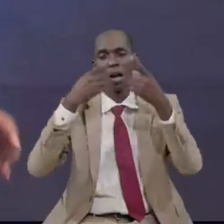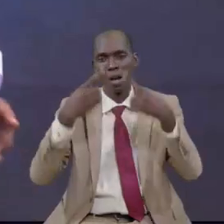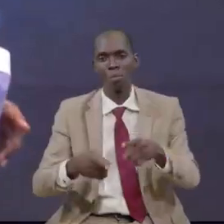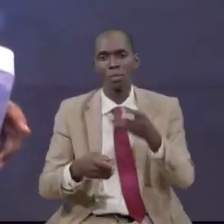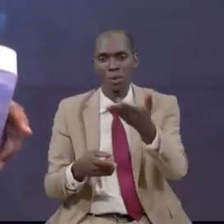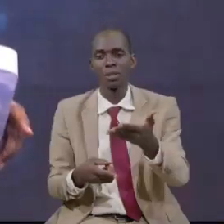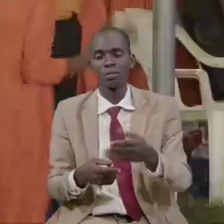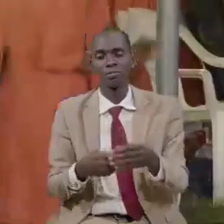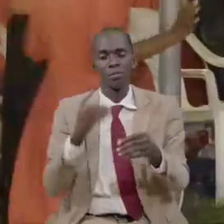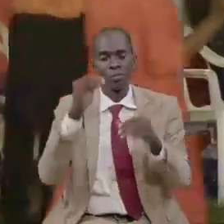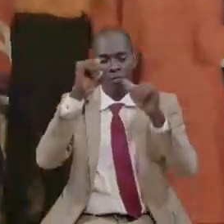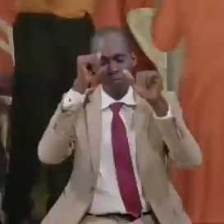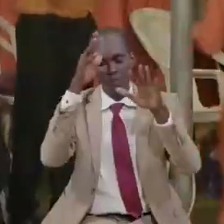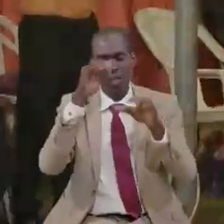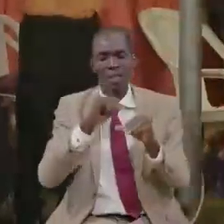Jesus